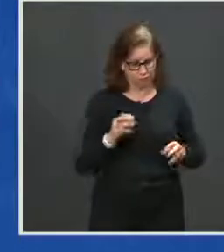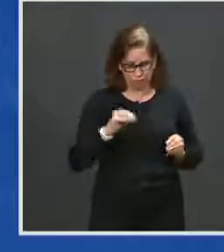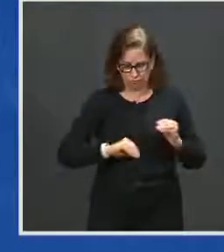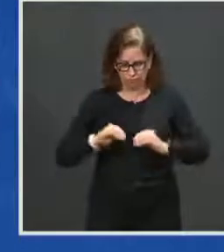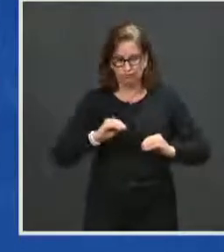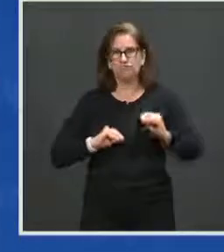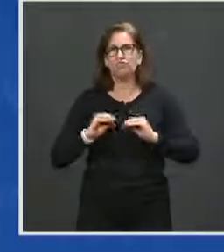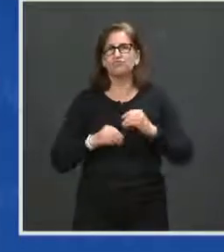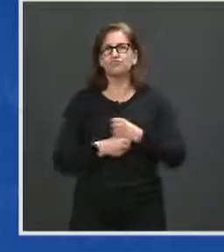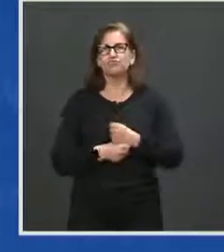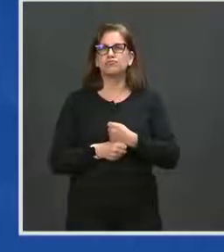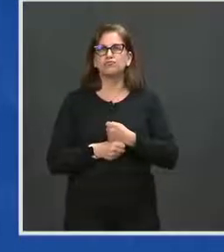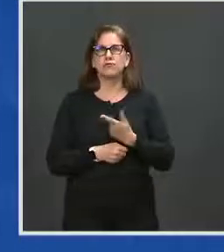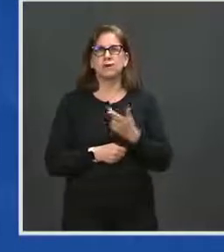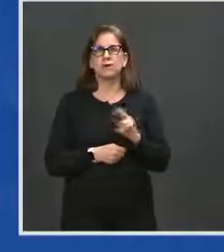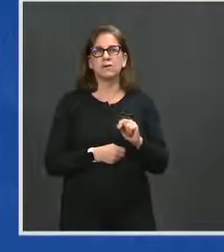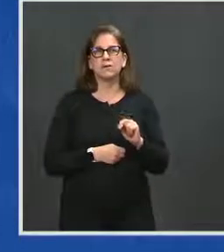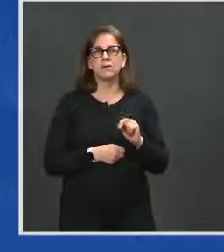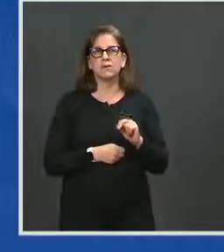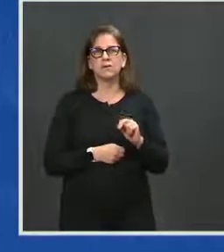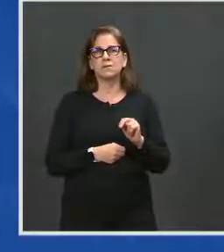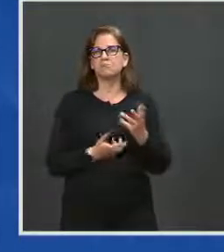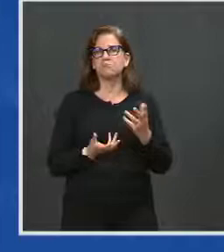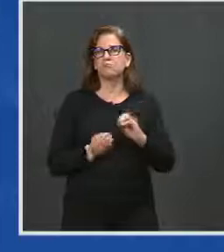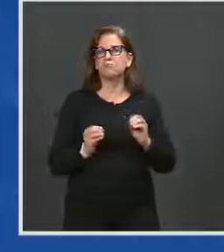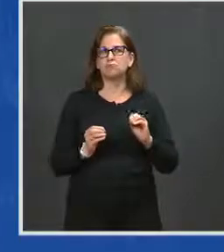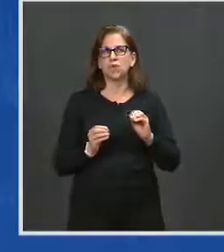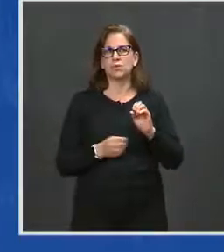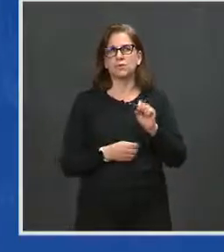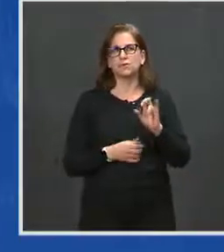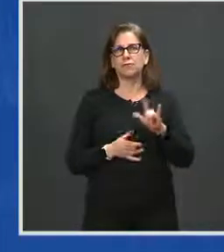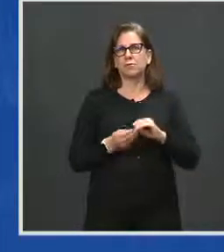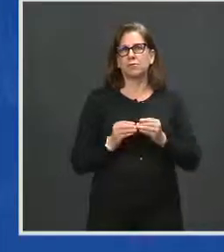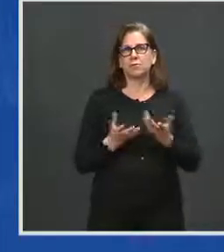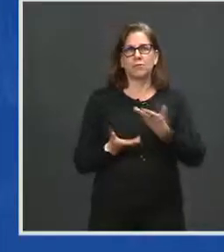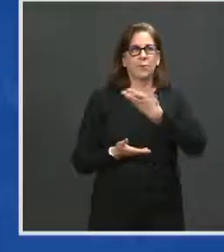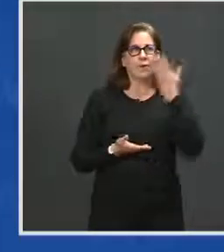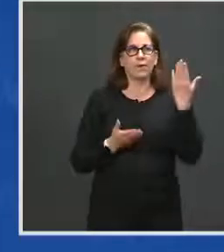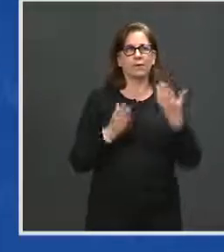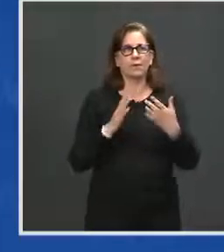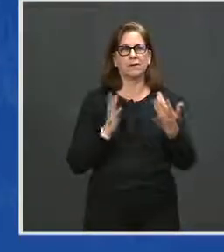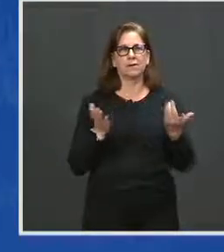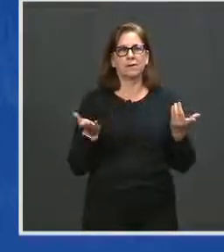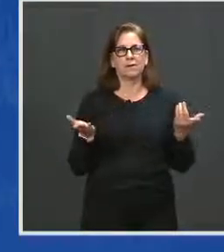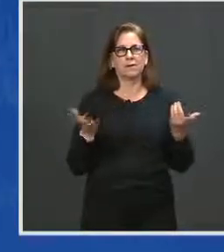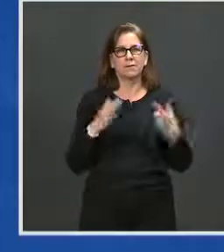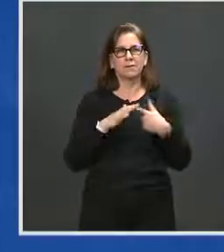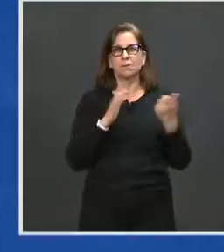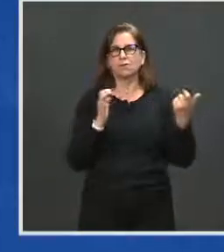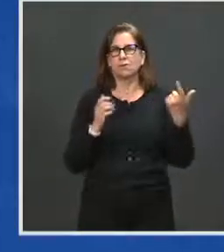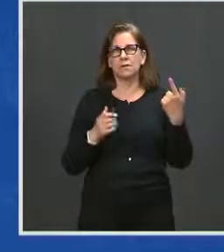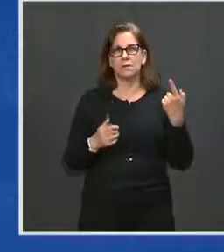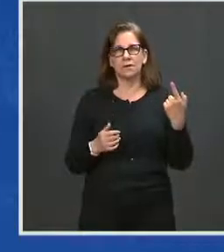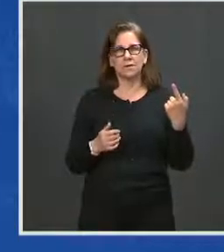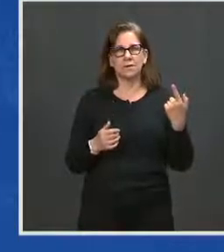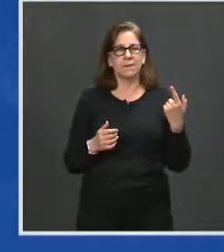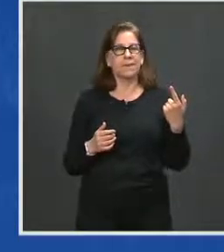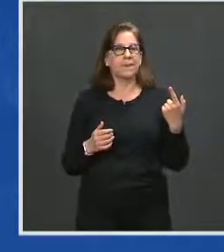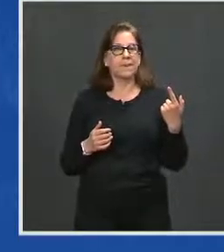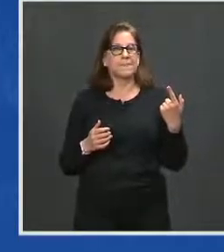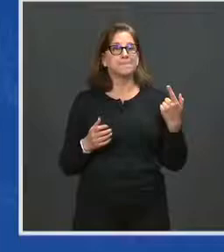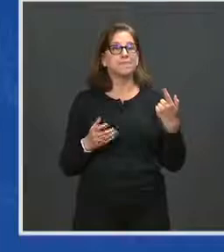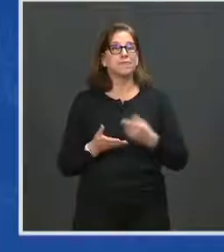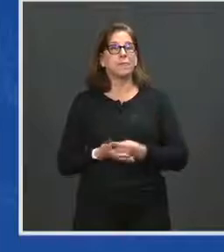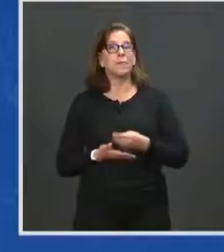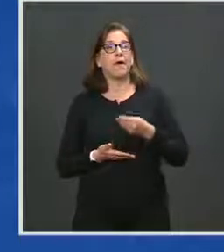little as 30 minutes. The kits are aptly called buy, build, shoot